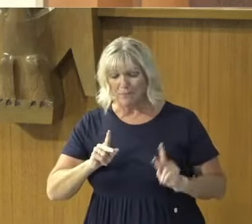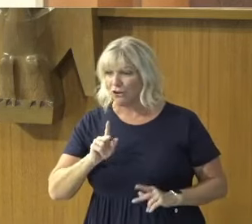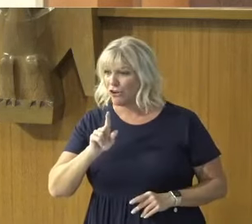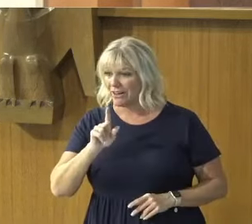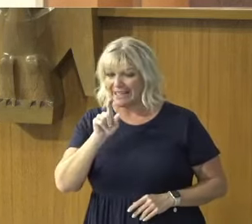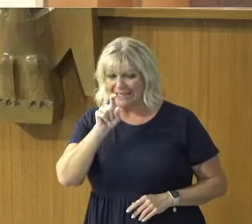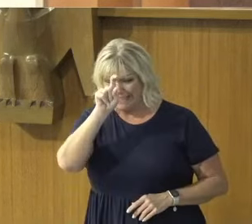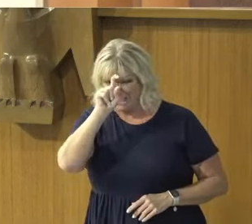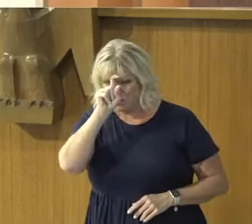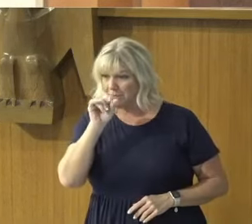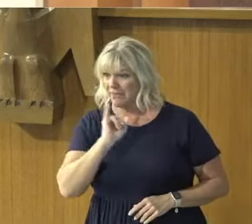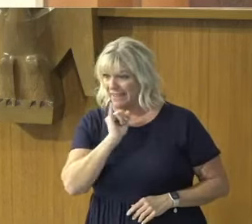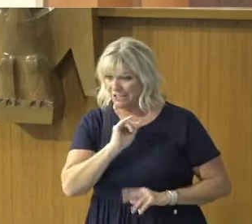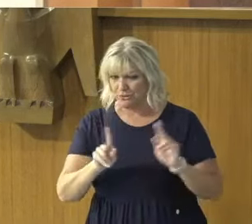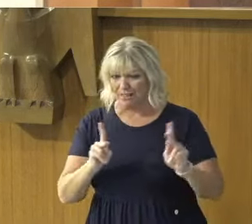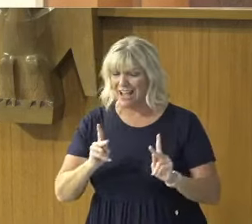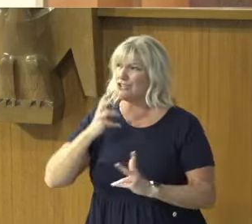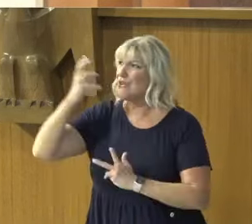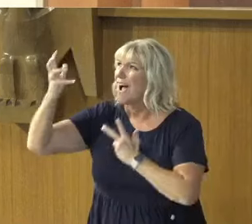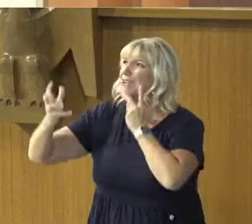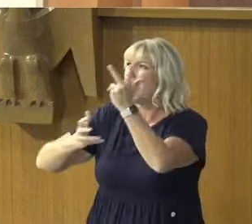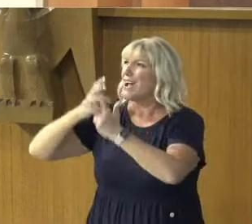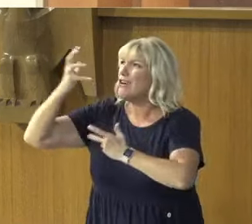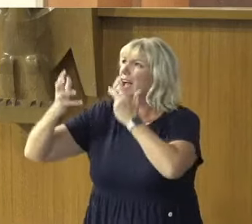Egypt, and she says, I have come down.